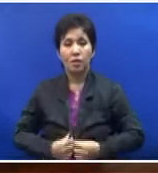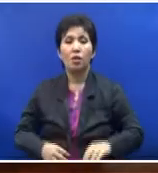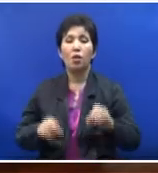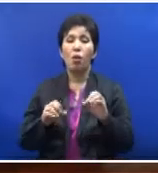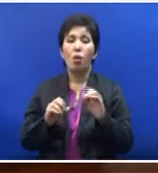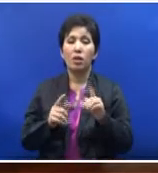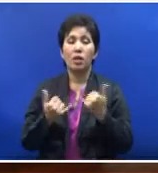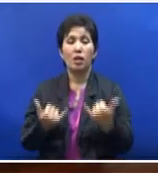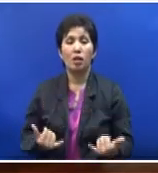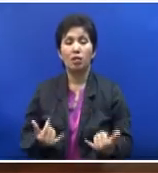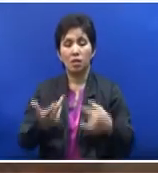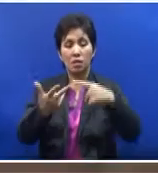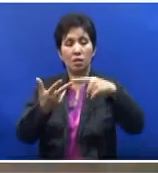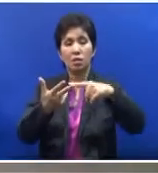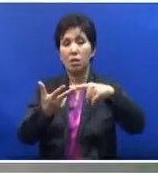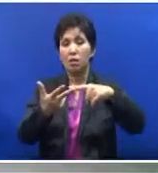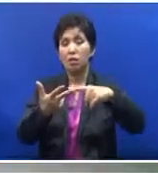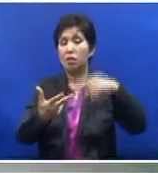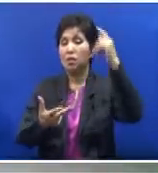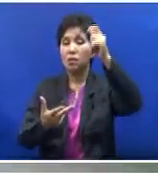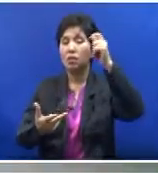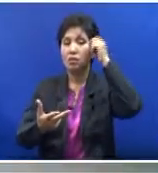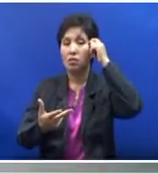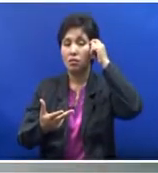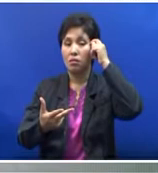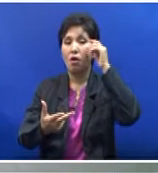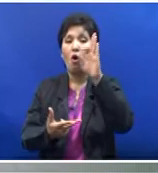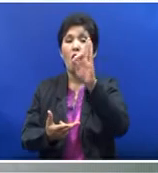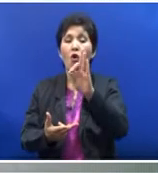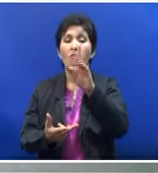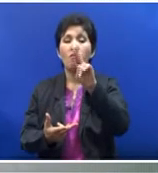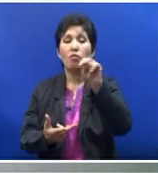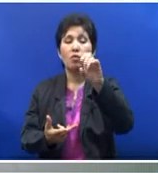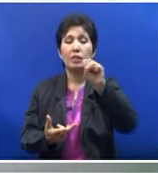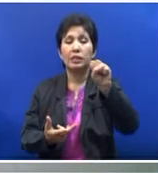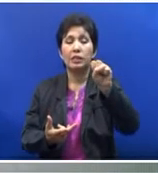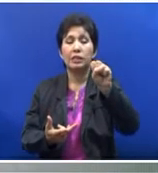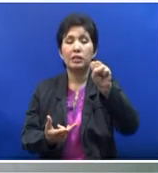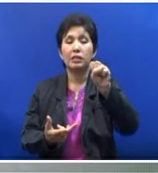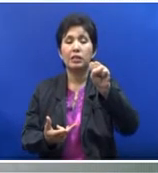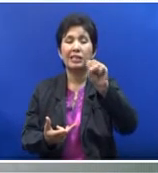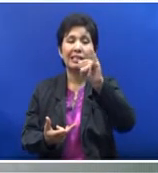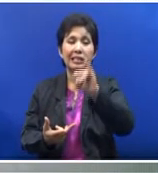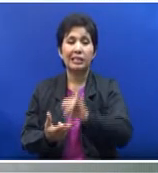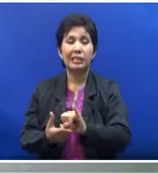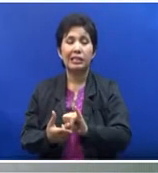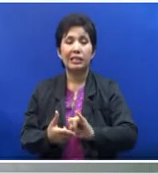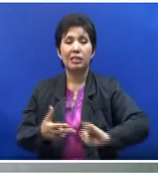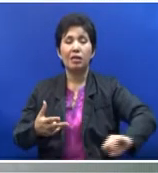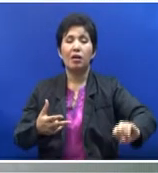Okay, now the third theory, which is based on functionalism. Okay, from the